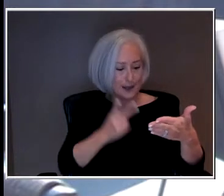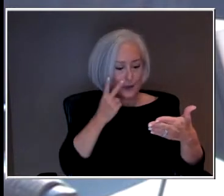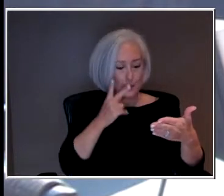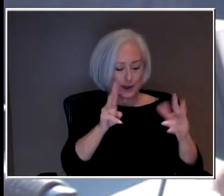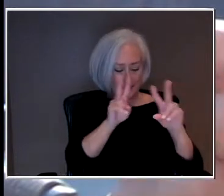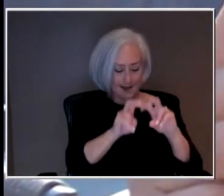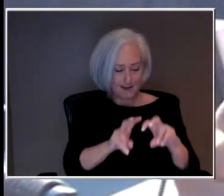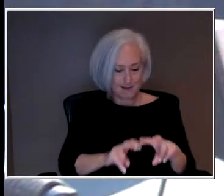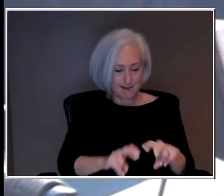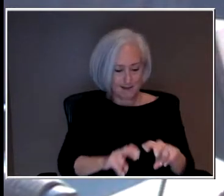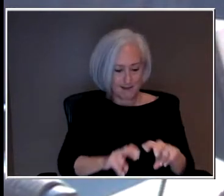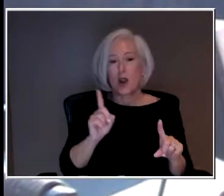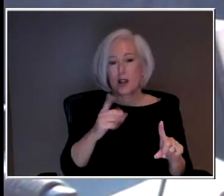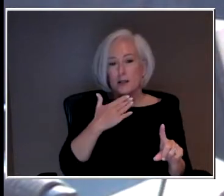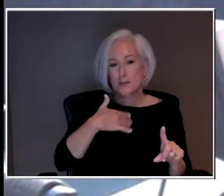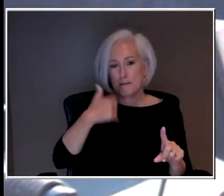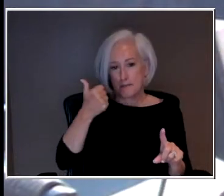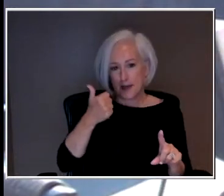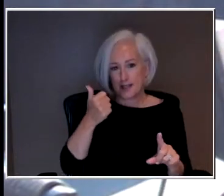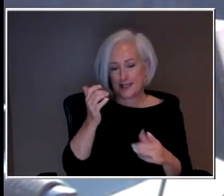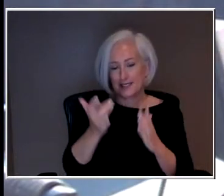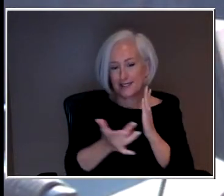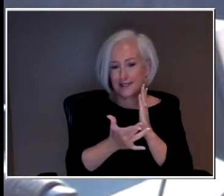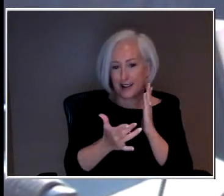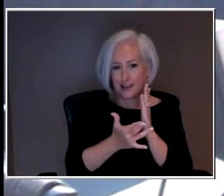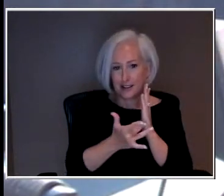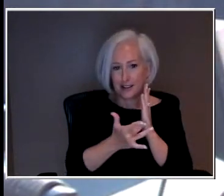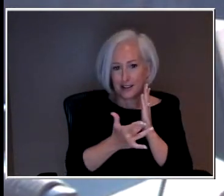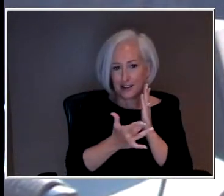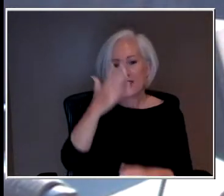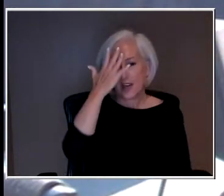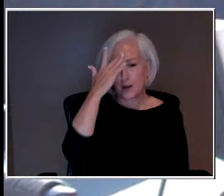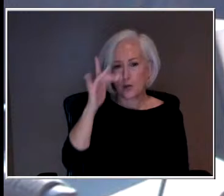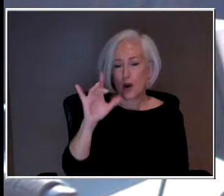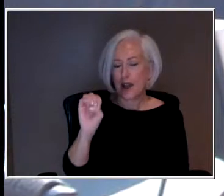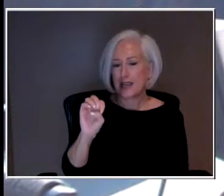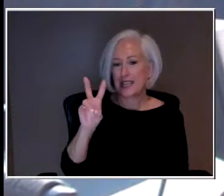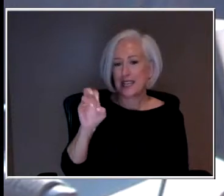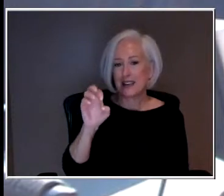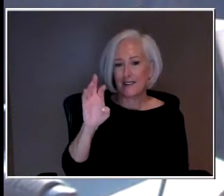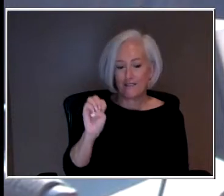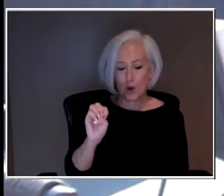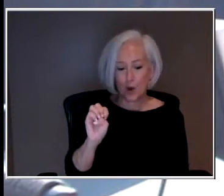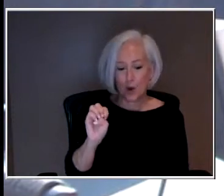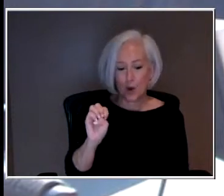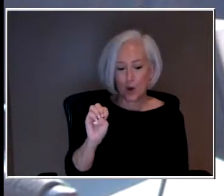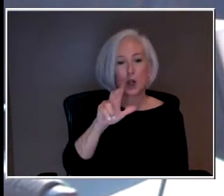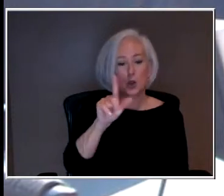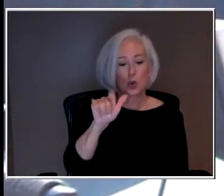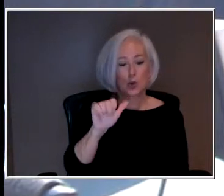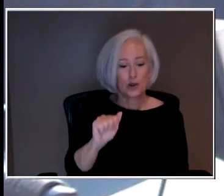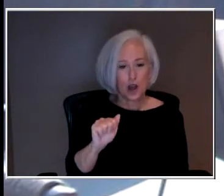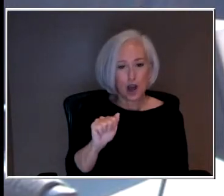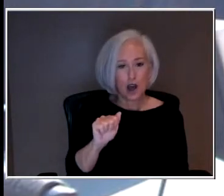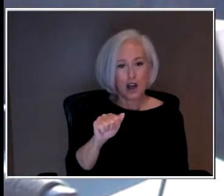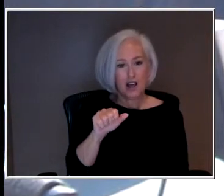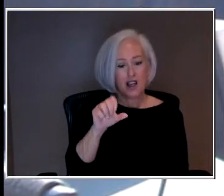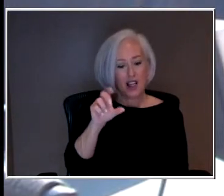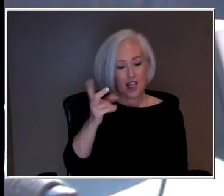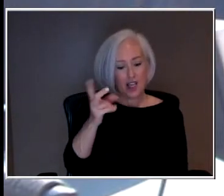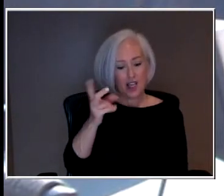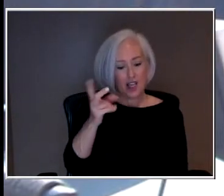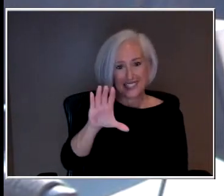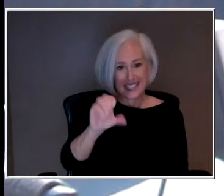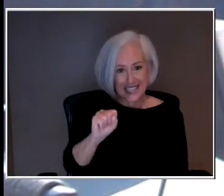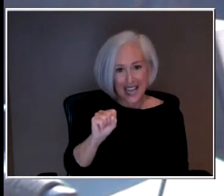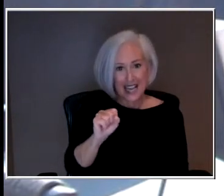So, and that's why like a technology like the Saluda implant, the Evoke implant, is really unique. It was, when I was looking at the clinical work, this was